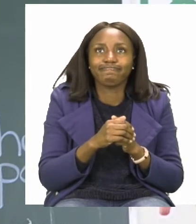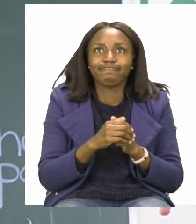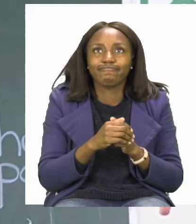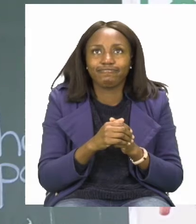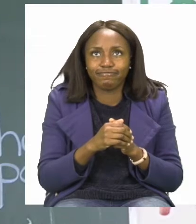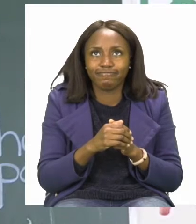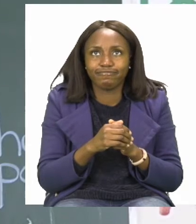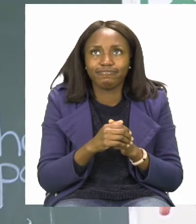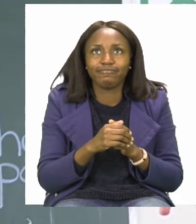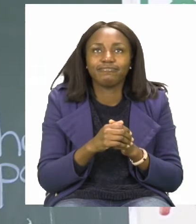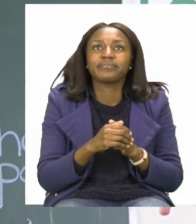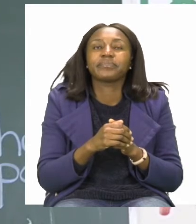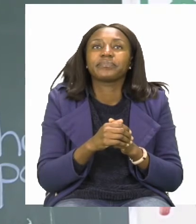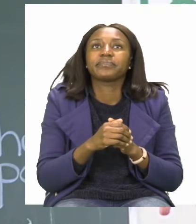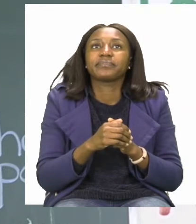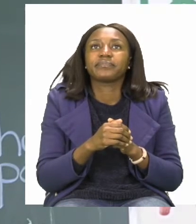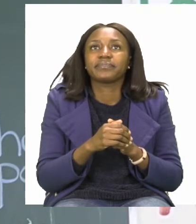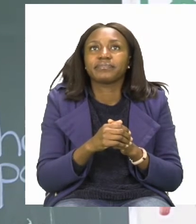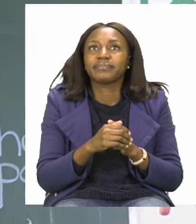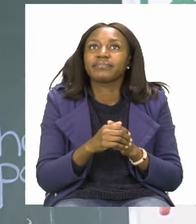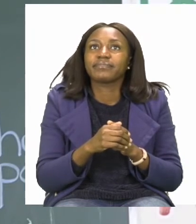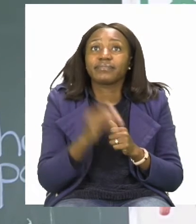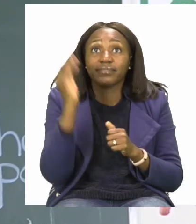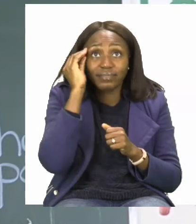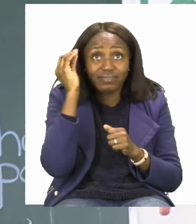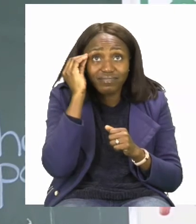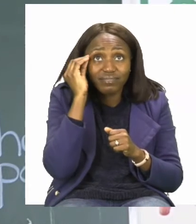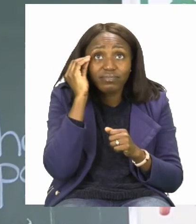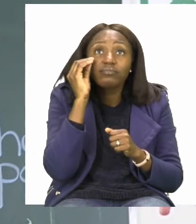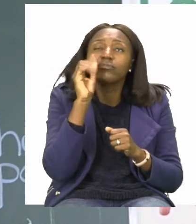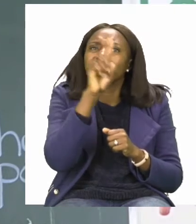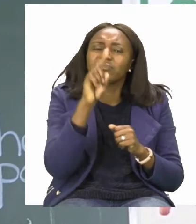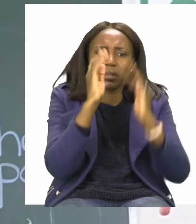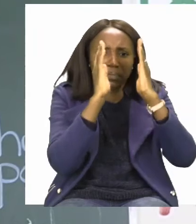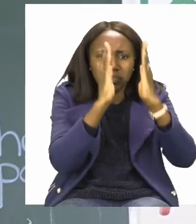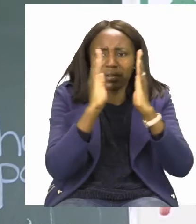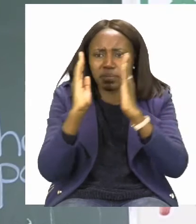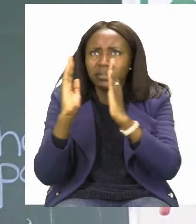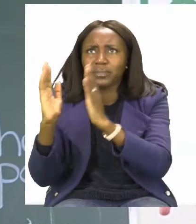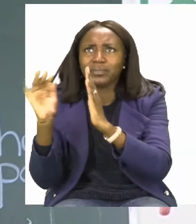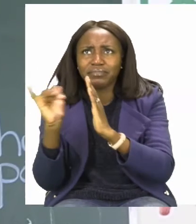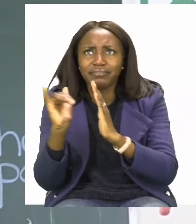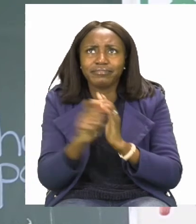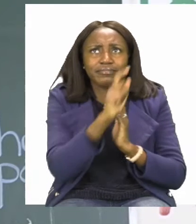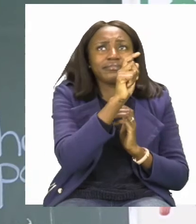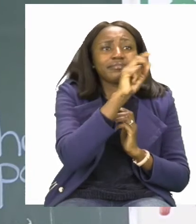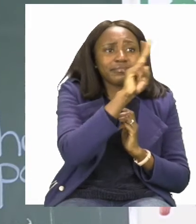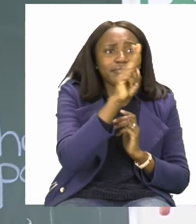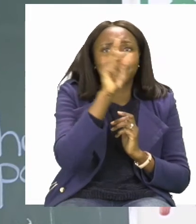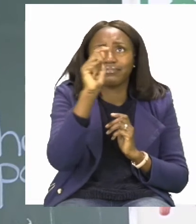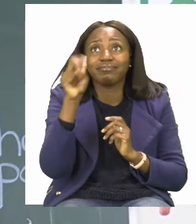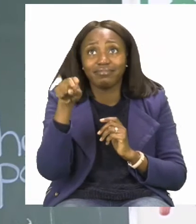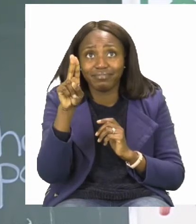the value. And then the place value, well, it belongs to the units.